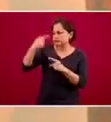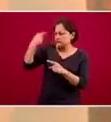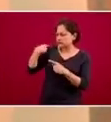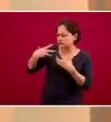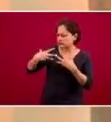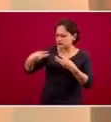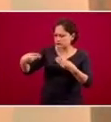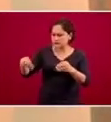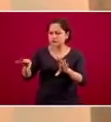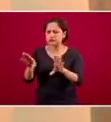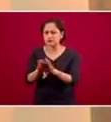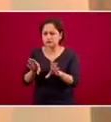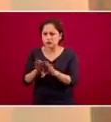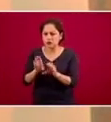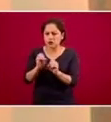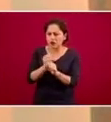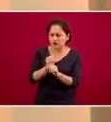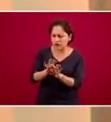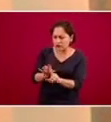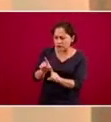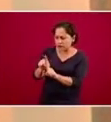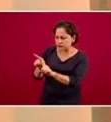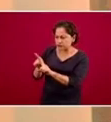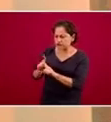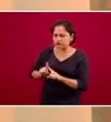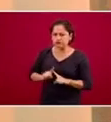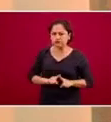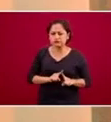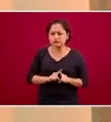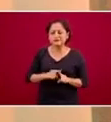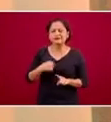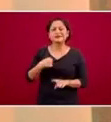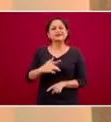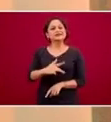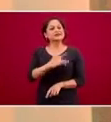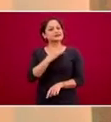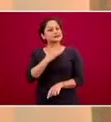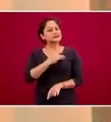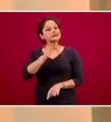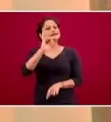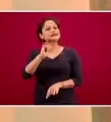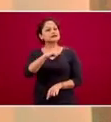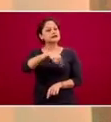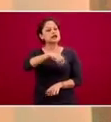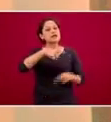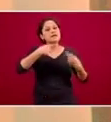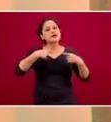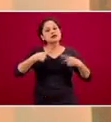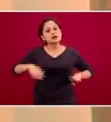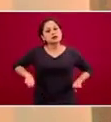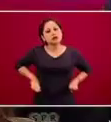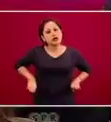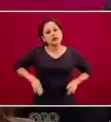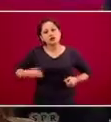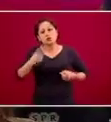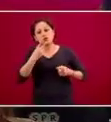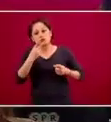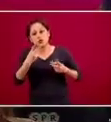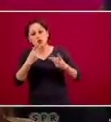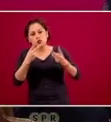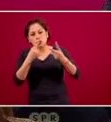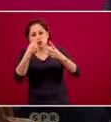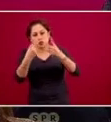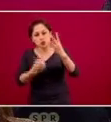we don't have more specific information relating to this specific pandemic, but judging from other pandemics that